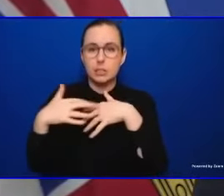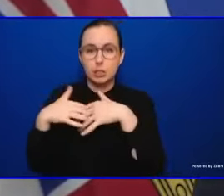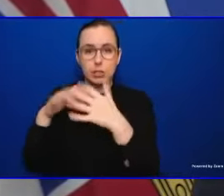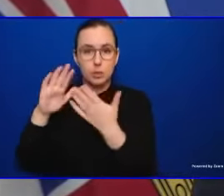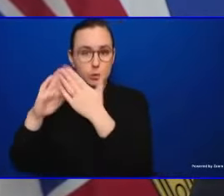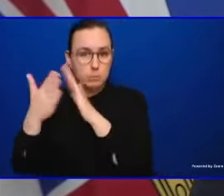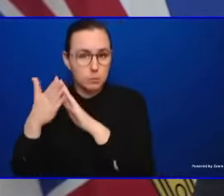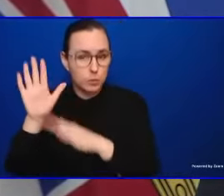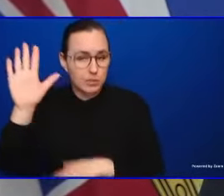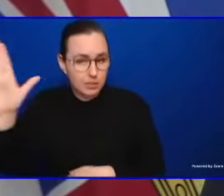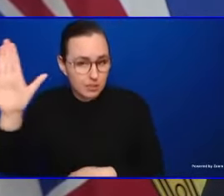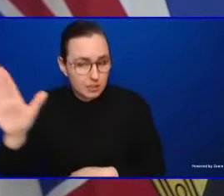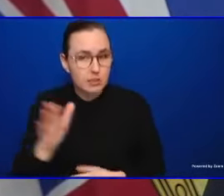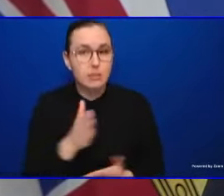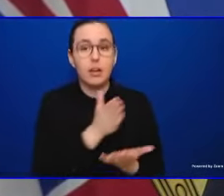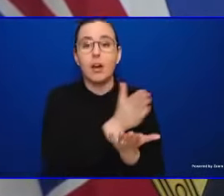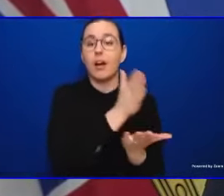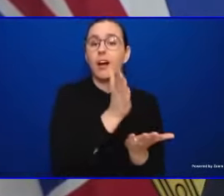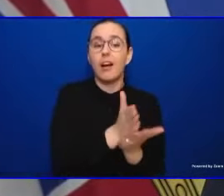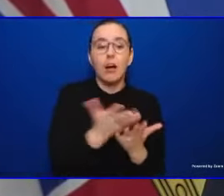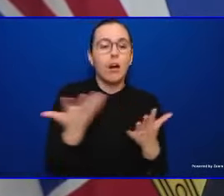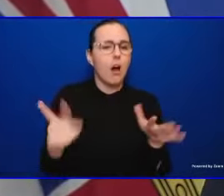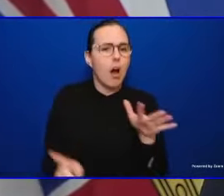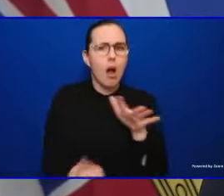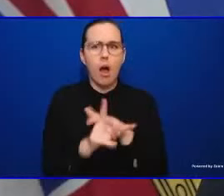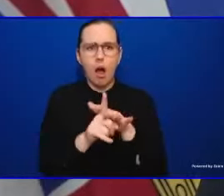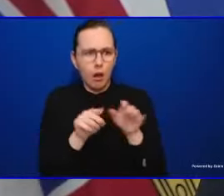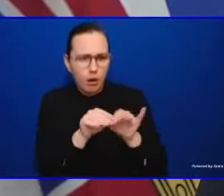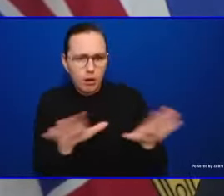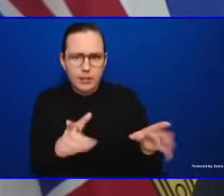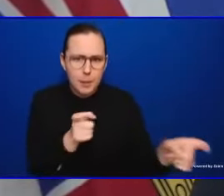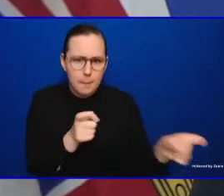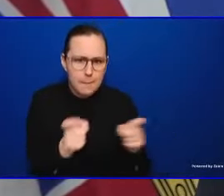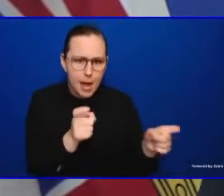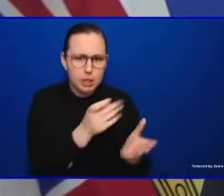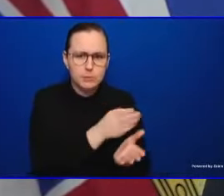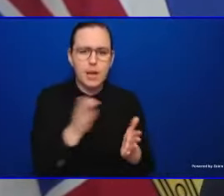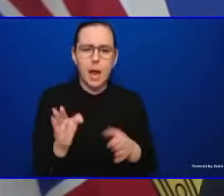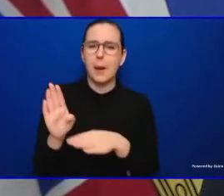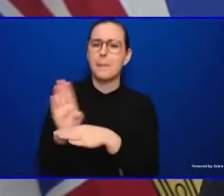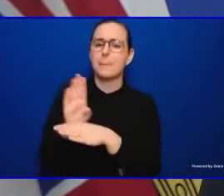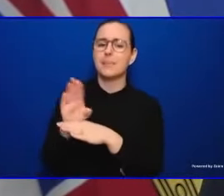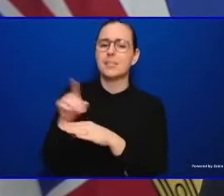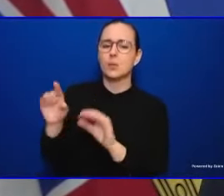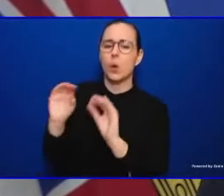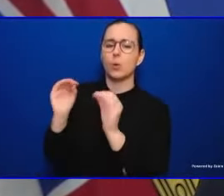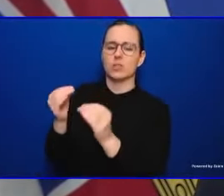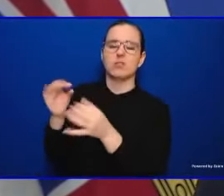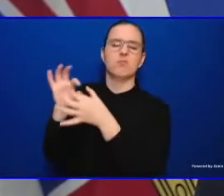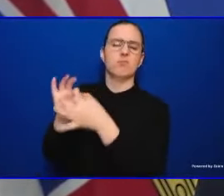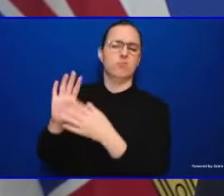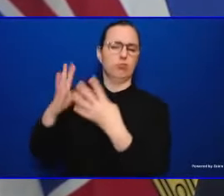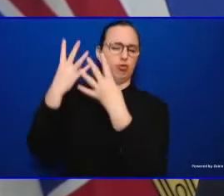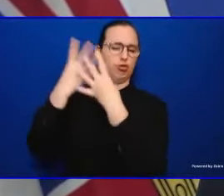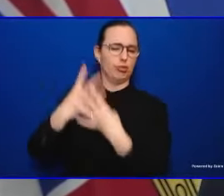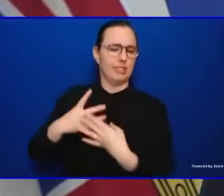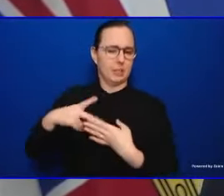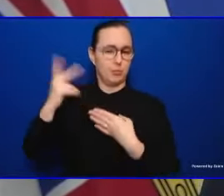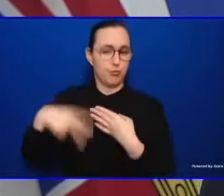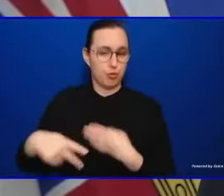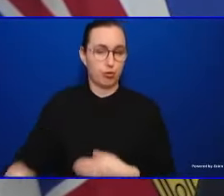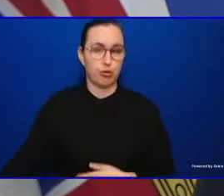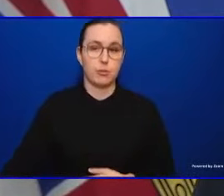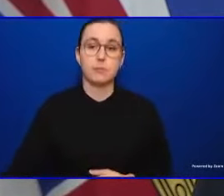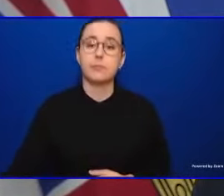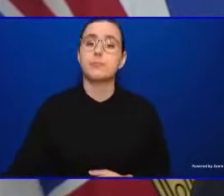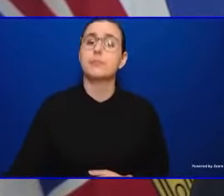continue and expand the use of rapid tests to COVID-19 testing sites, long-term care, healthcare workers, rural, remote, Indigenous, and